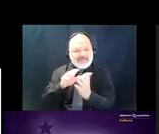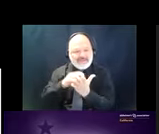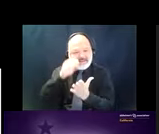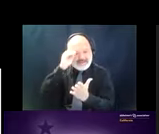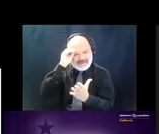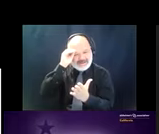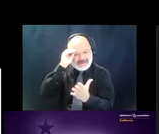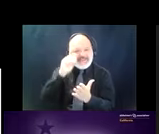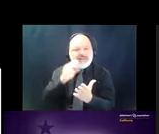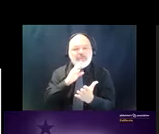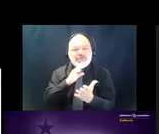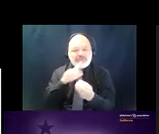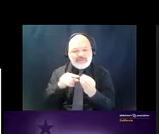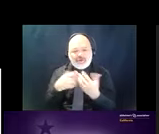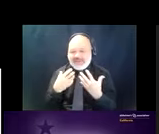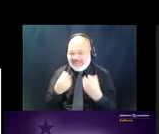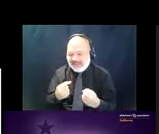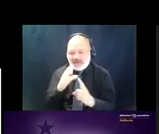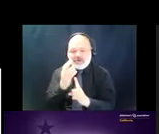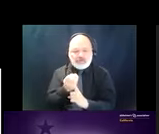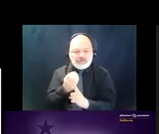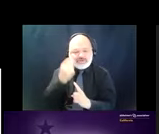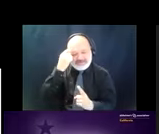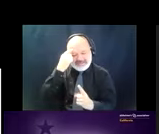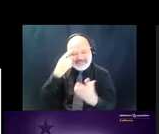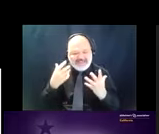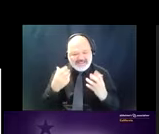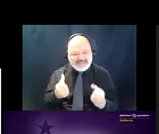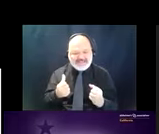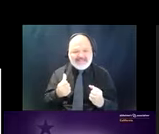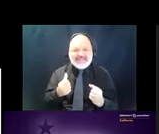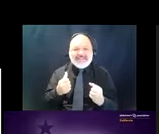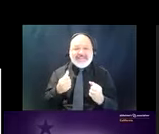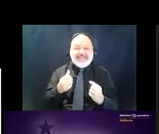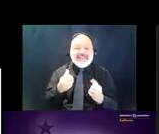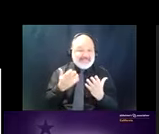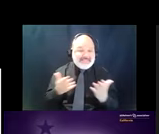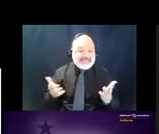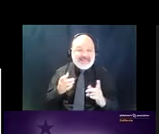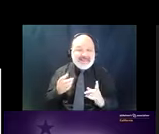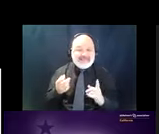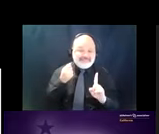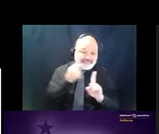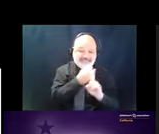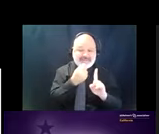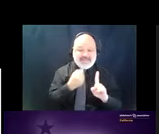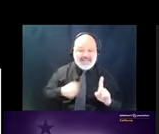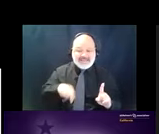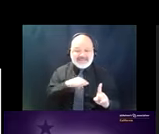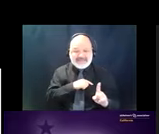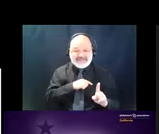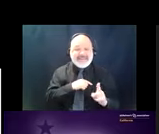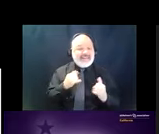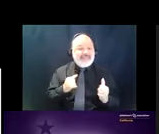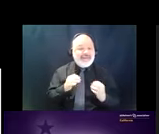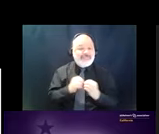talking about health, culture, mental health, the pressing things that were hitting us last year during the pandemic, and it has grown. Now we